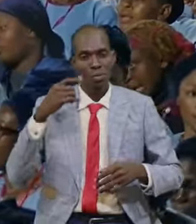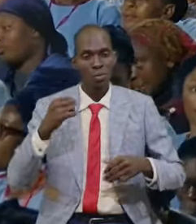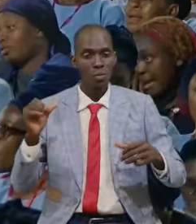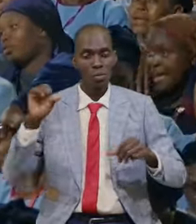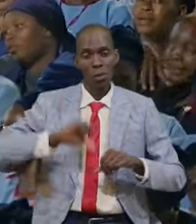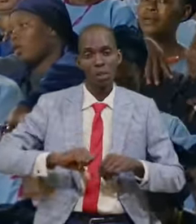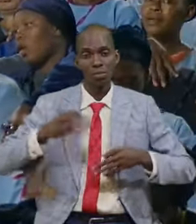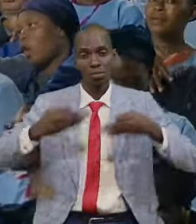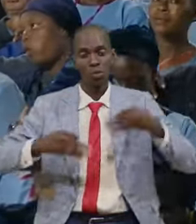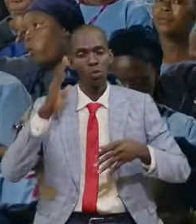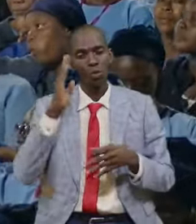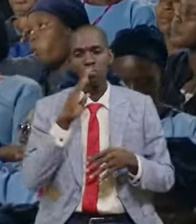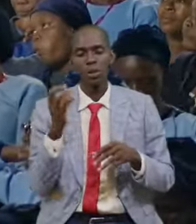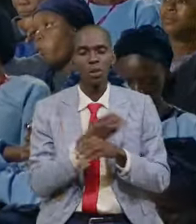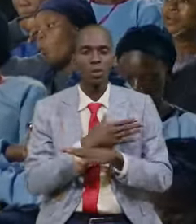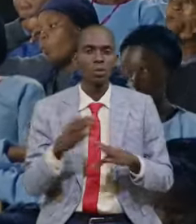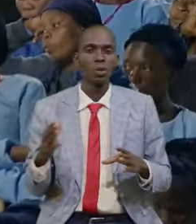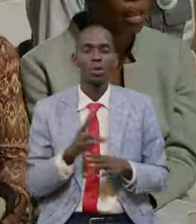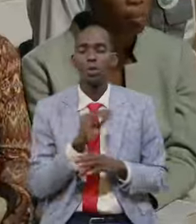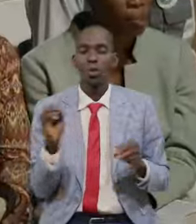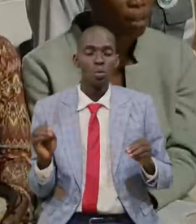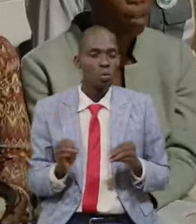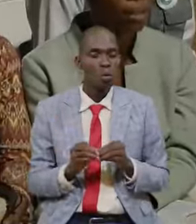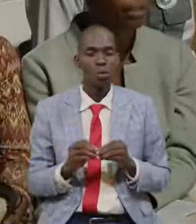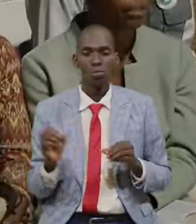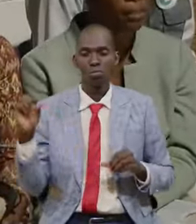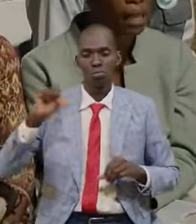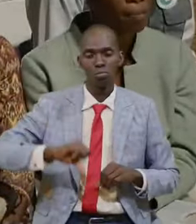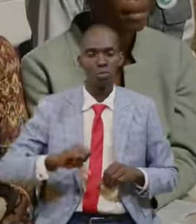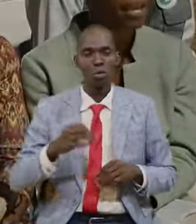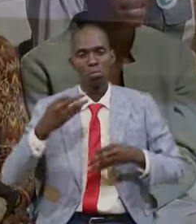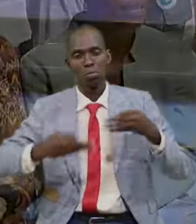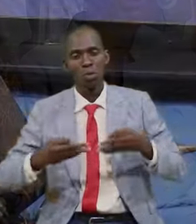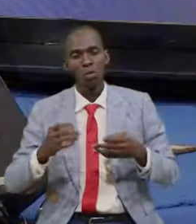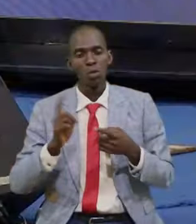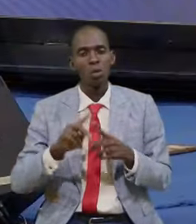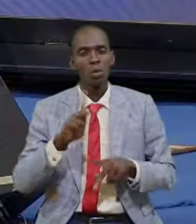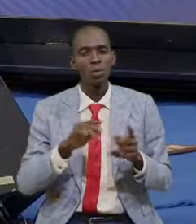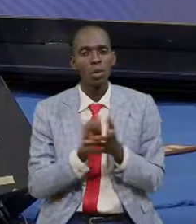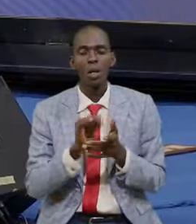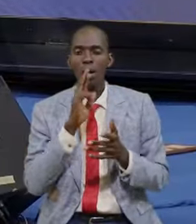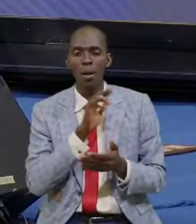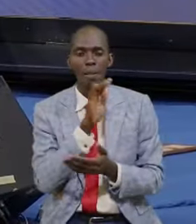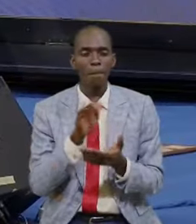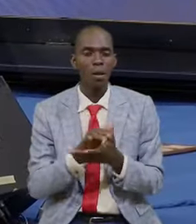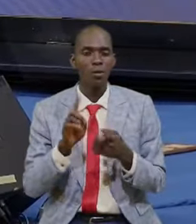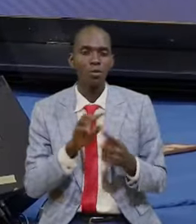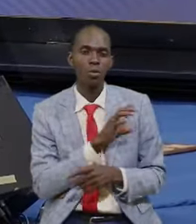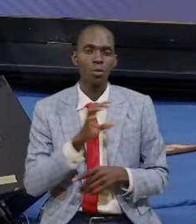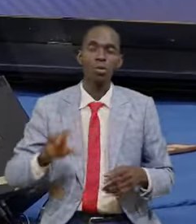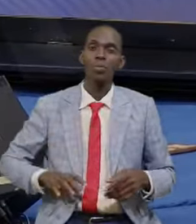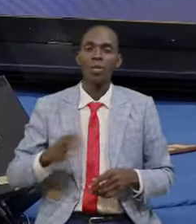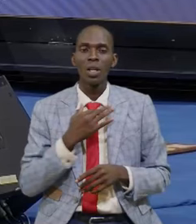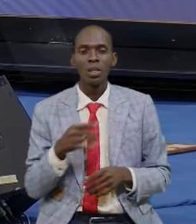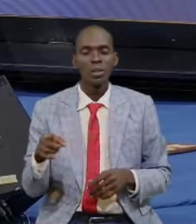away. No more condemnation for the people that are married to Christ and they are committed